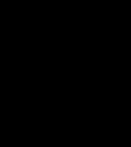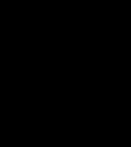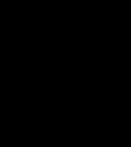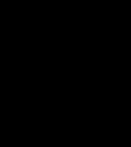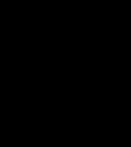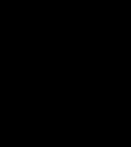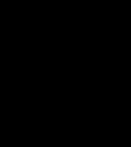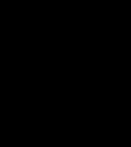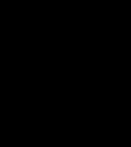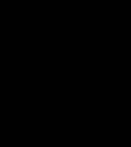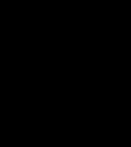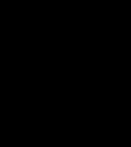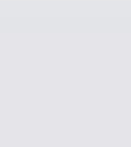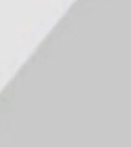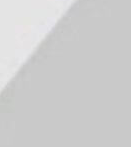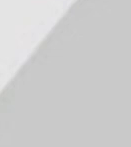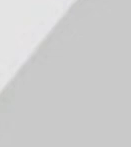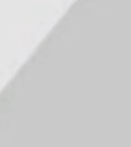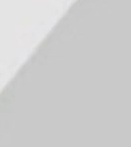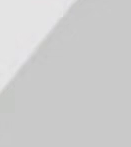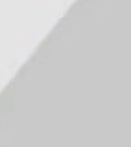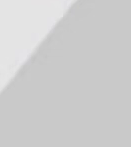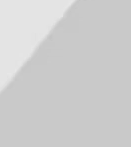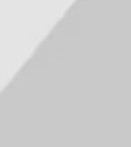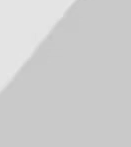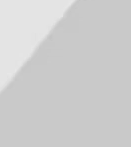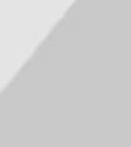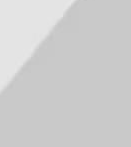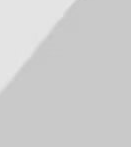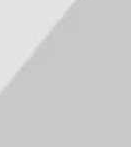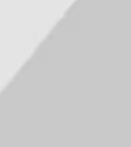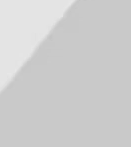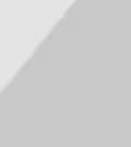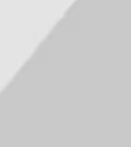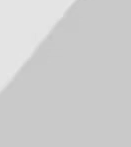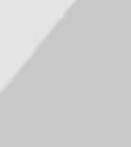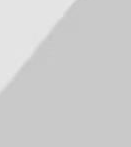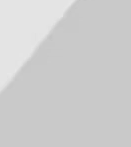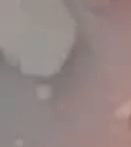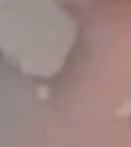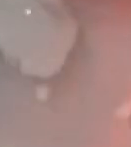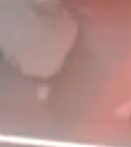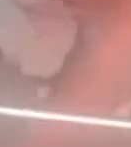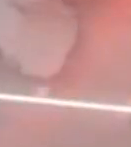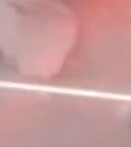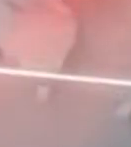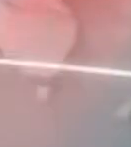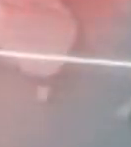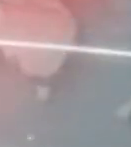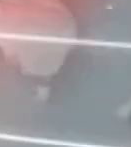zako. Milioni mbili usiamini. Ujumbe huu umeidhinishwa na BCLB.